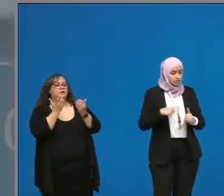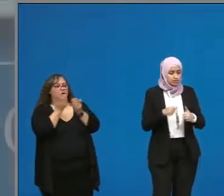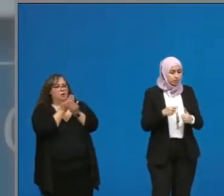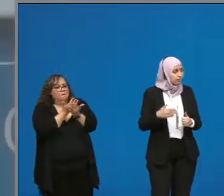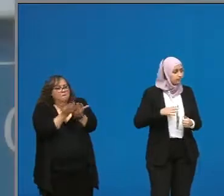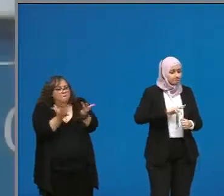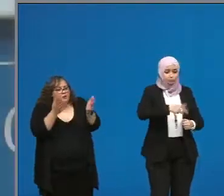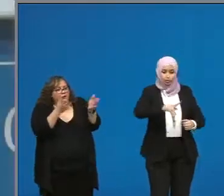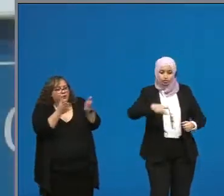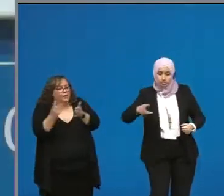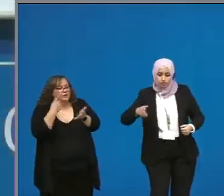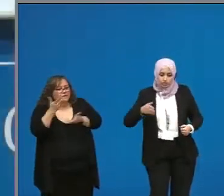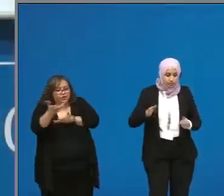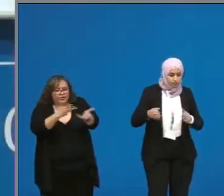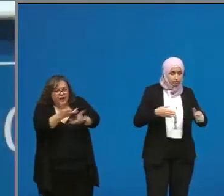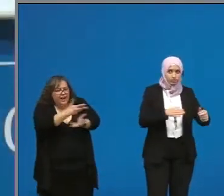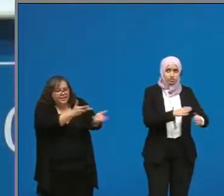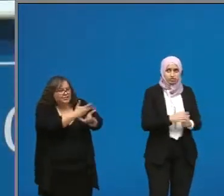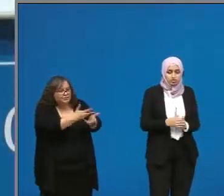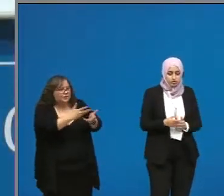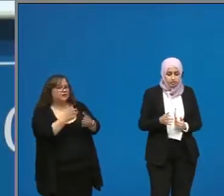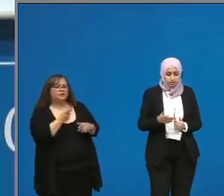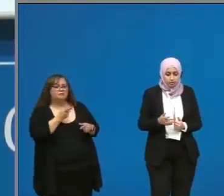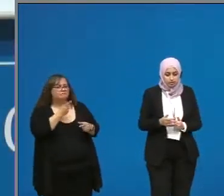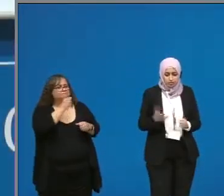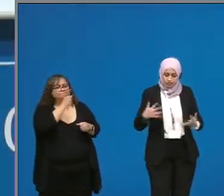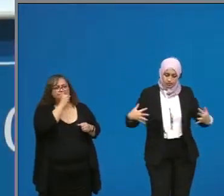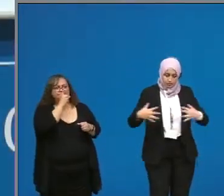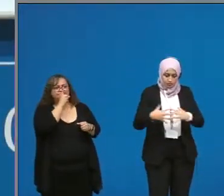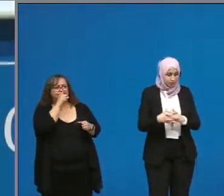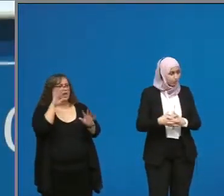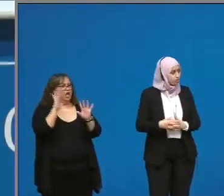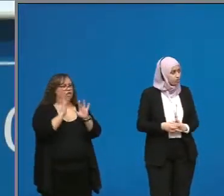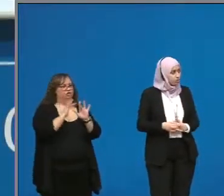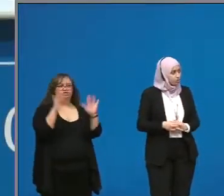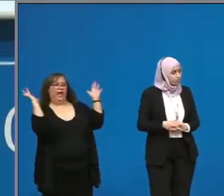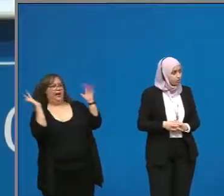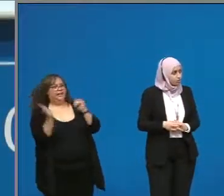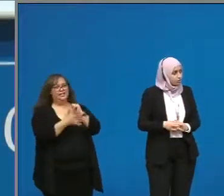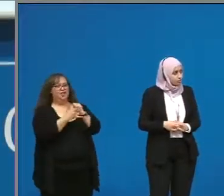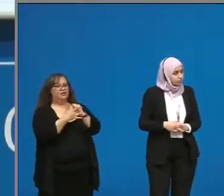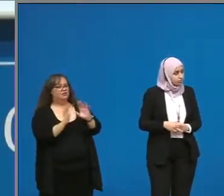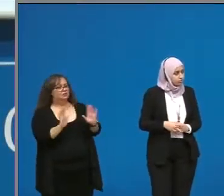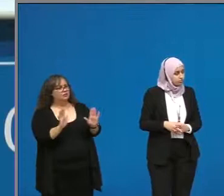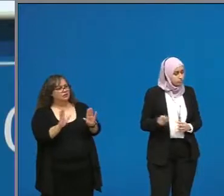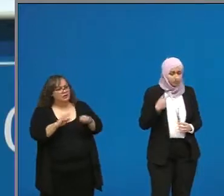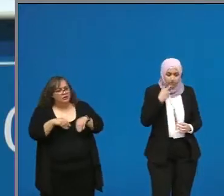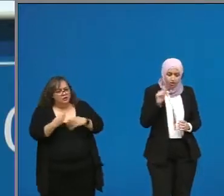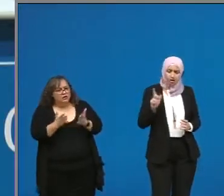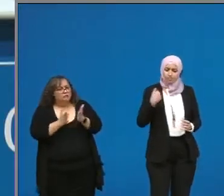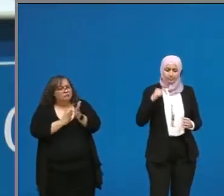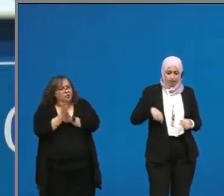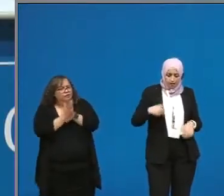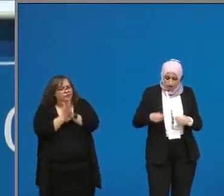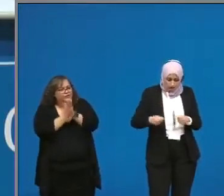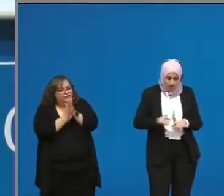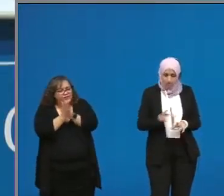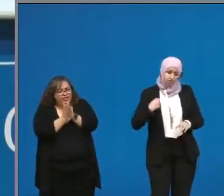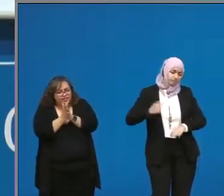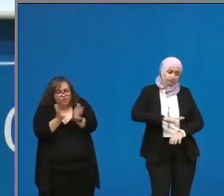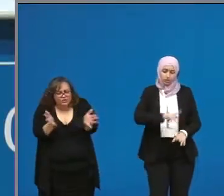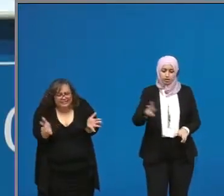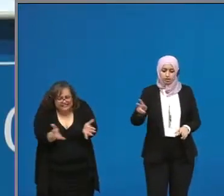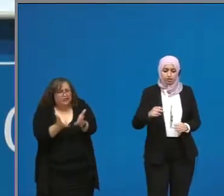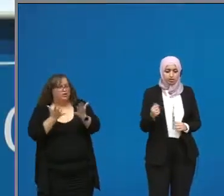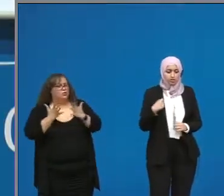engagement does not mean the shiny tools of technology that we've looked at. Engagement means how do we motivate our learners better to want to learn? How do we give